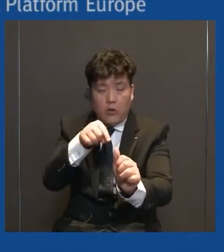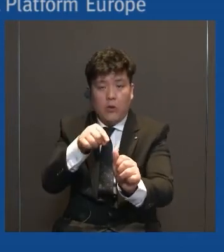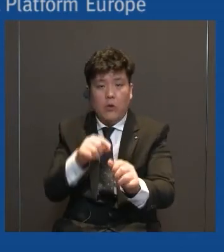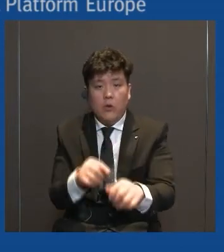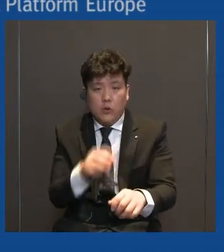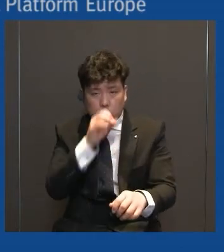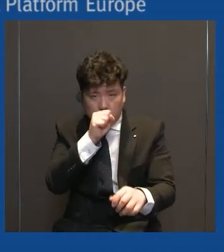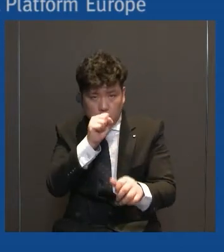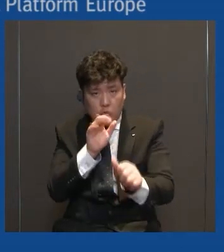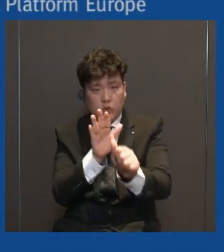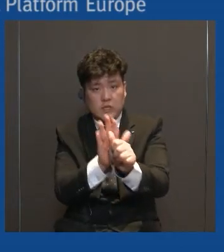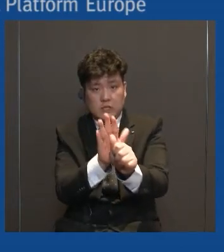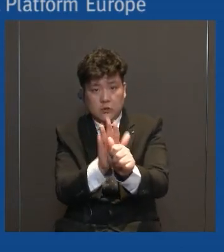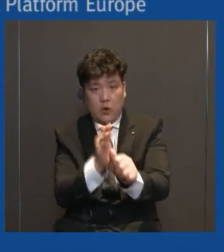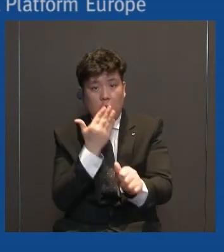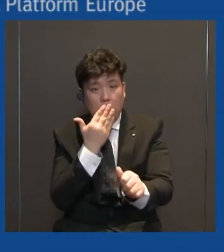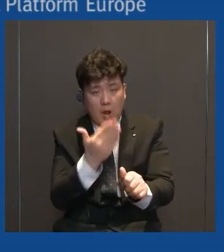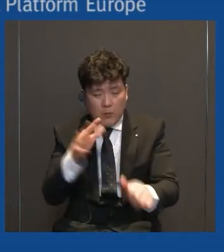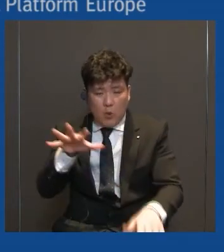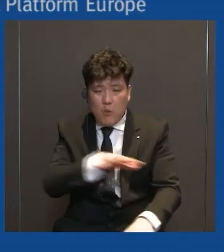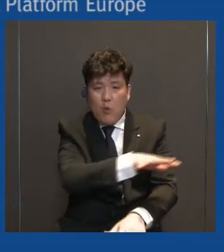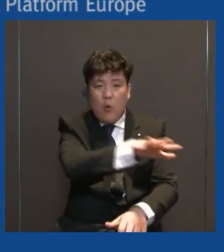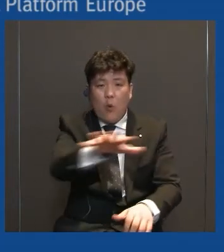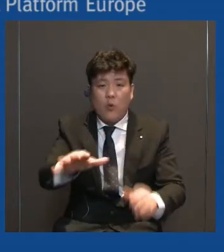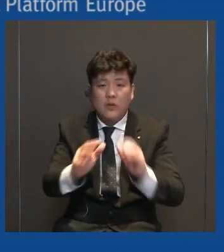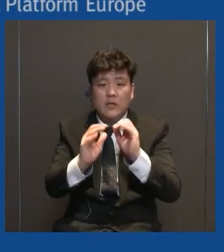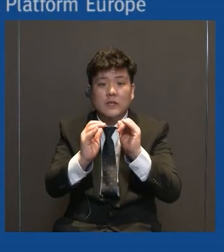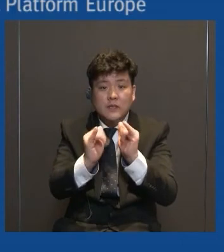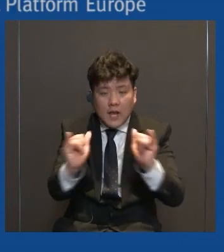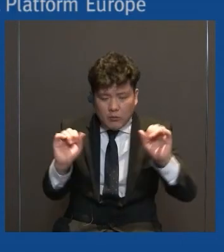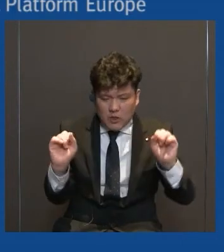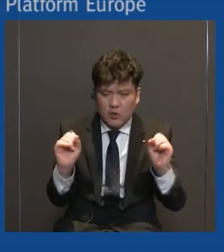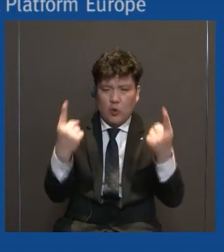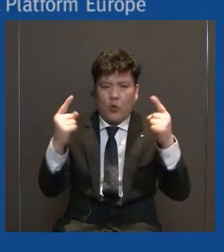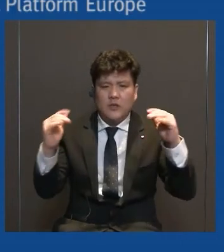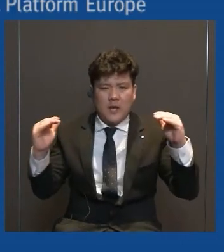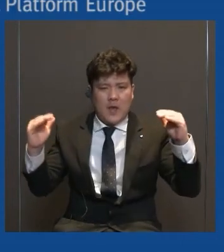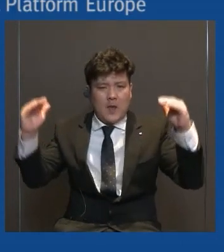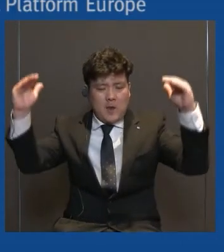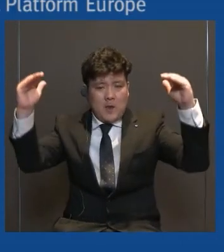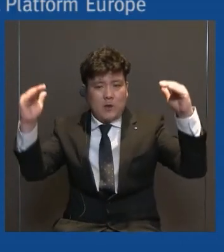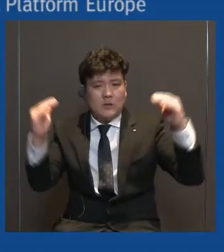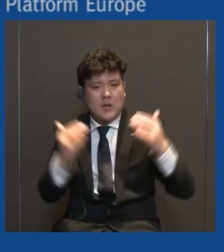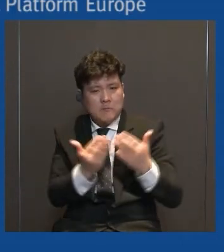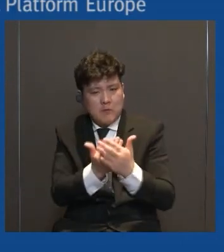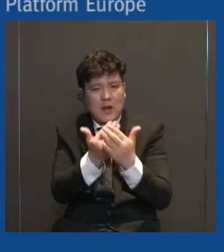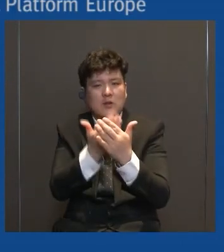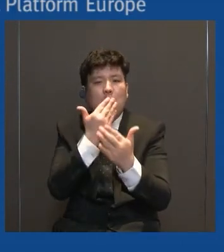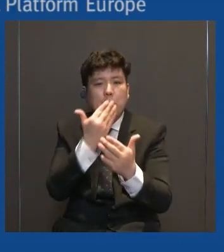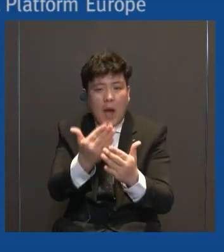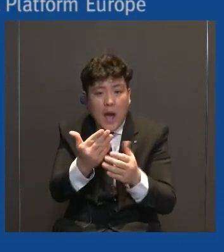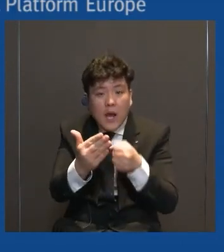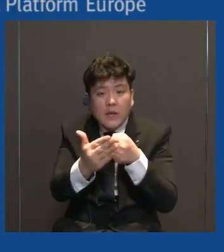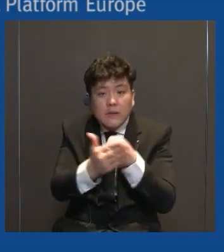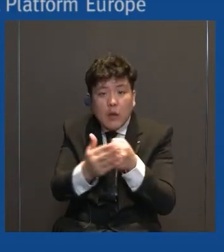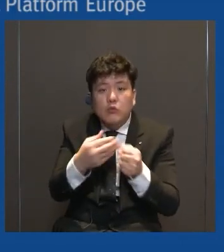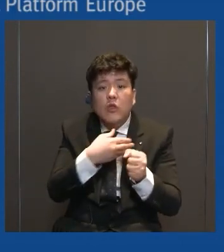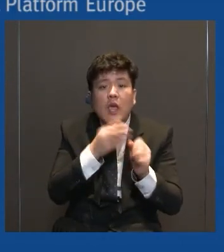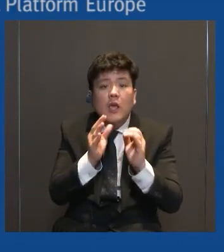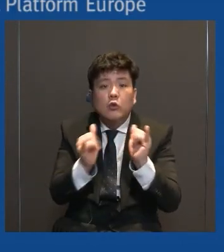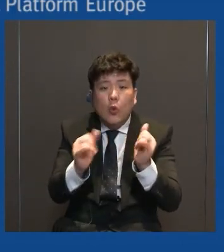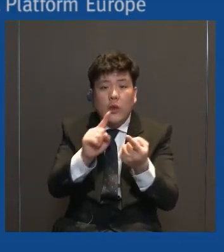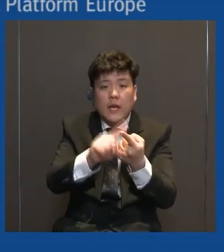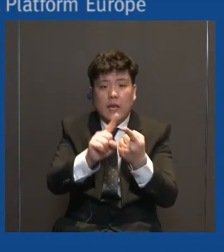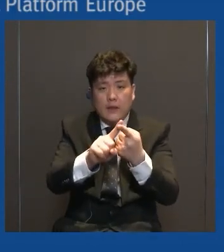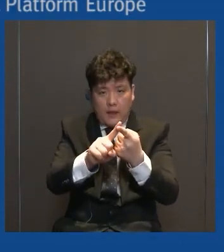all the way we frame our responses to aging, the violations that we see today will continue. And human rights must be the narrative and the